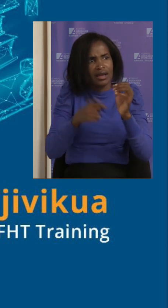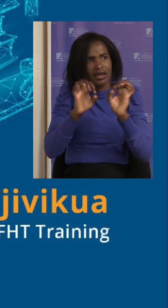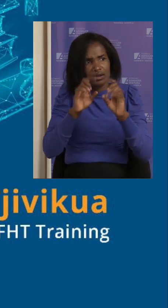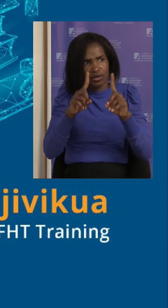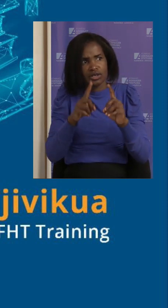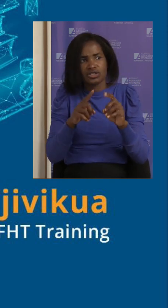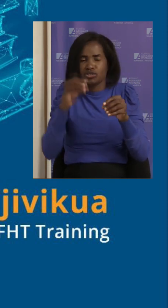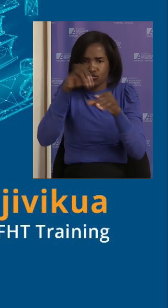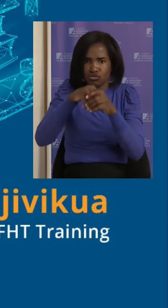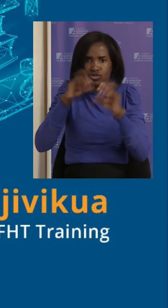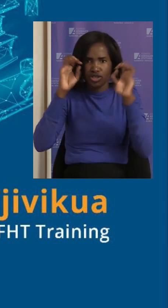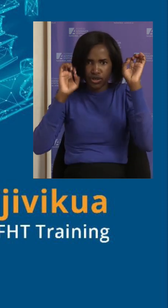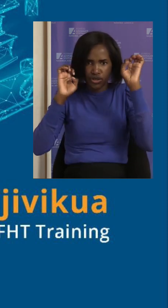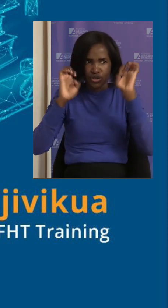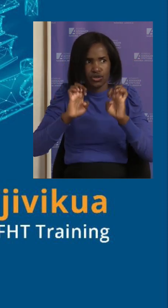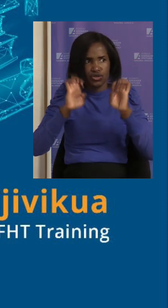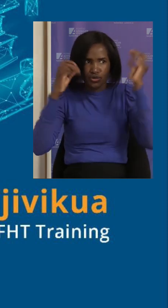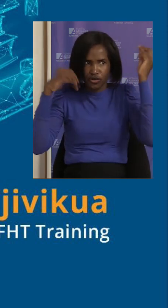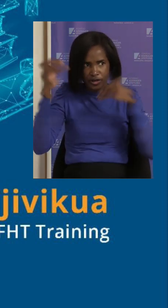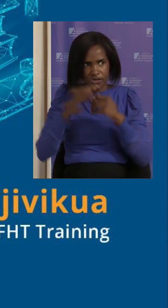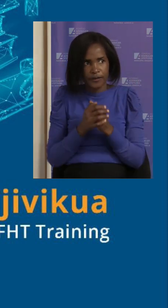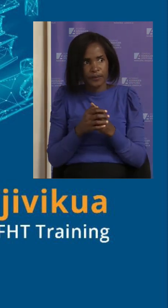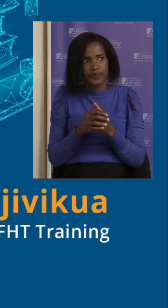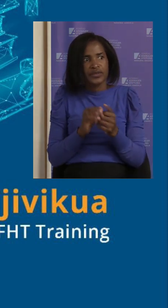including university. Recommendation number